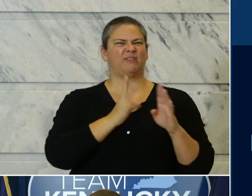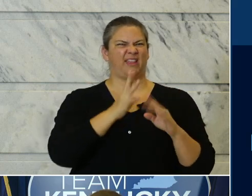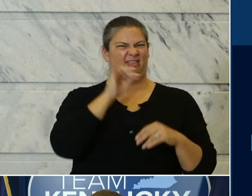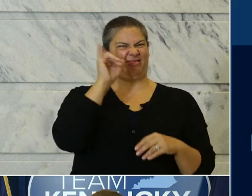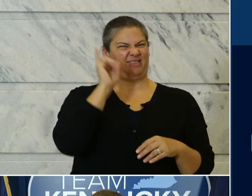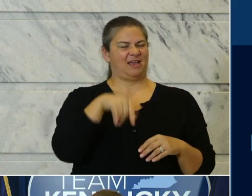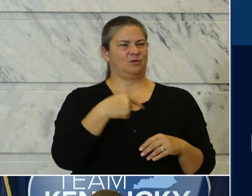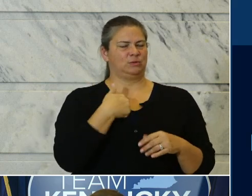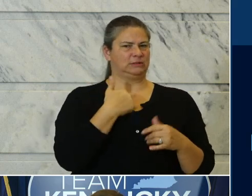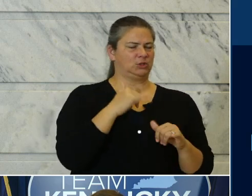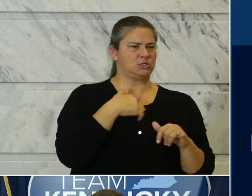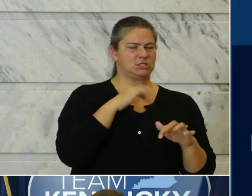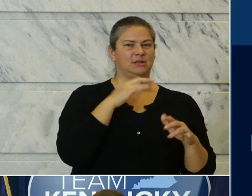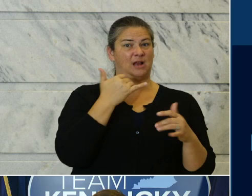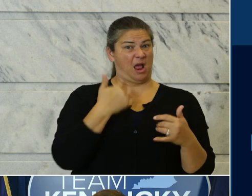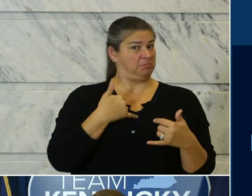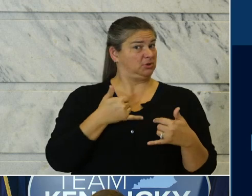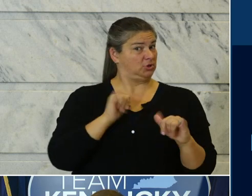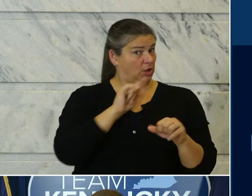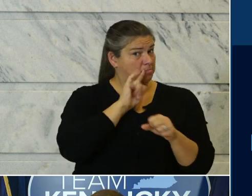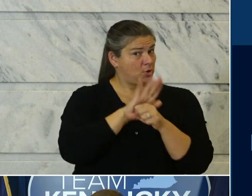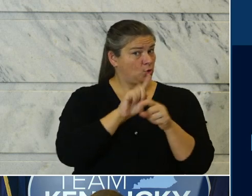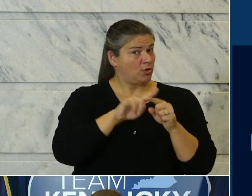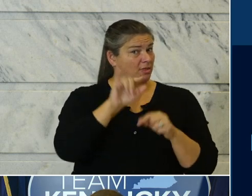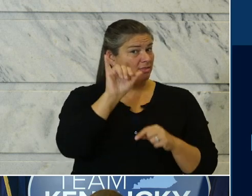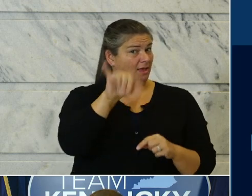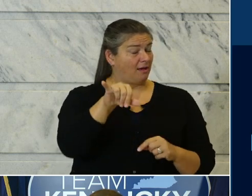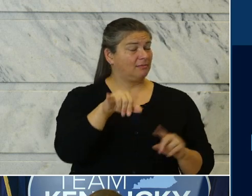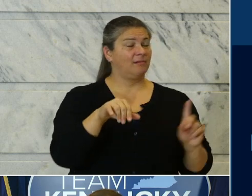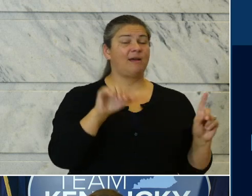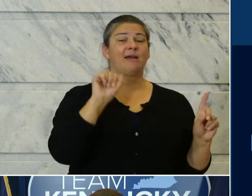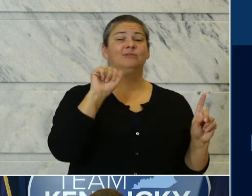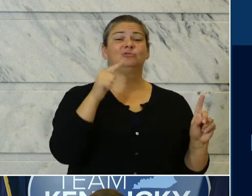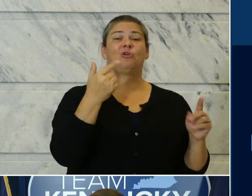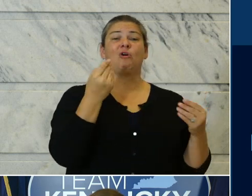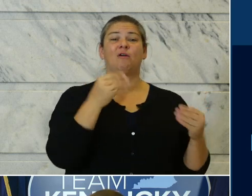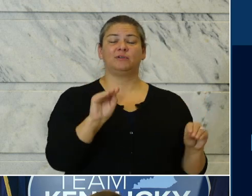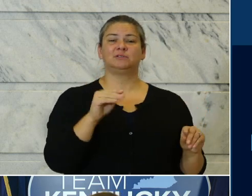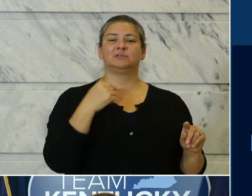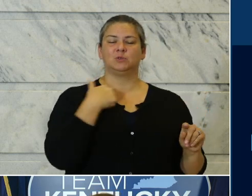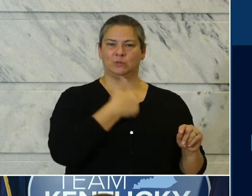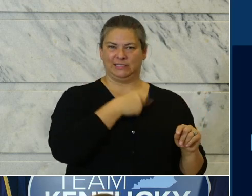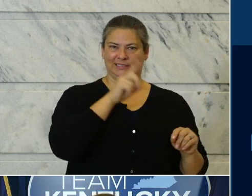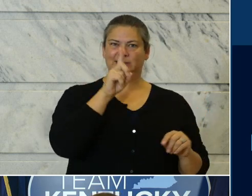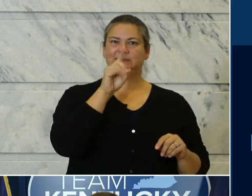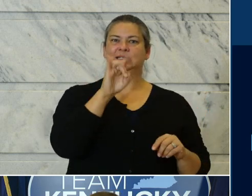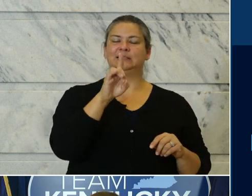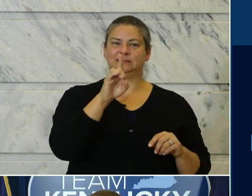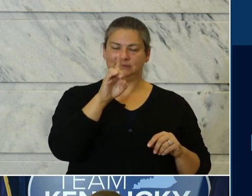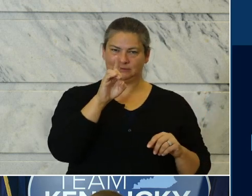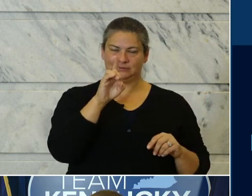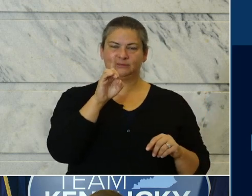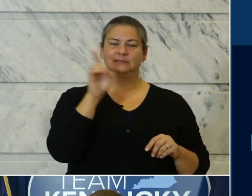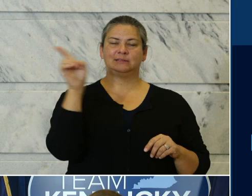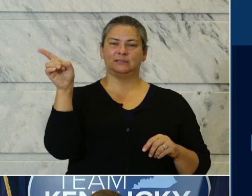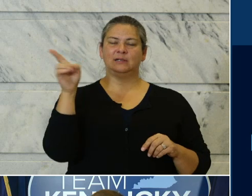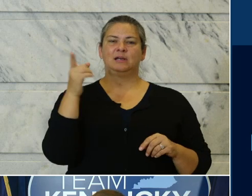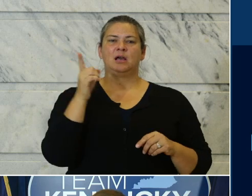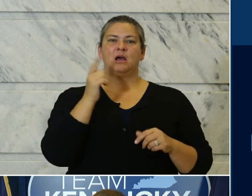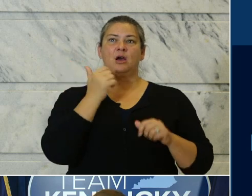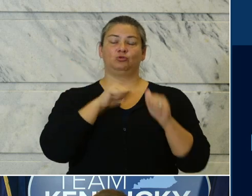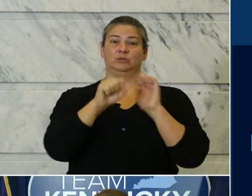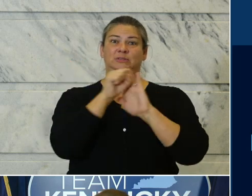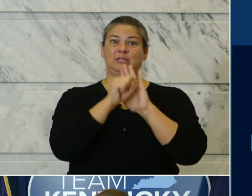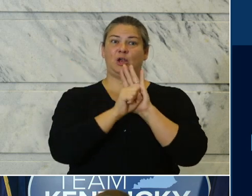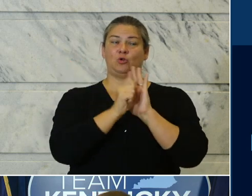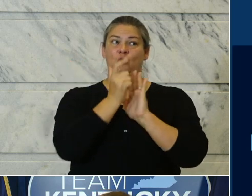to. I remember in the AG's office we secured the single longest sentence of a human trafficker under state law. That